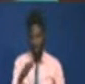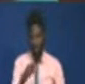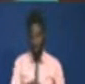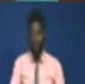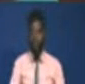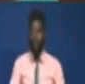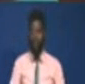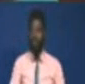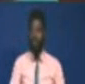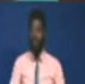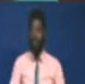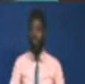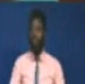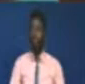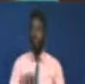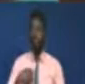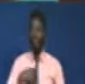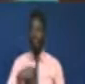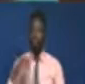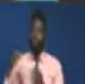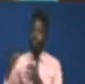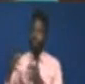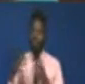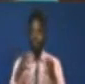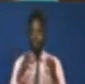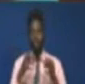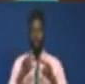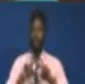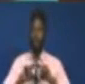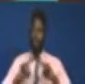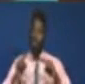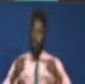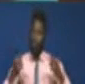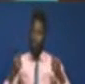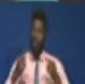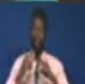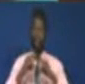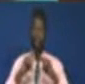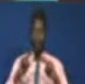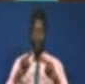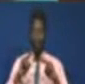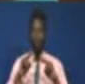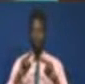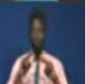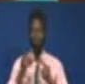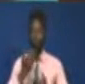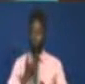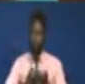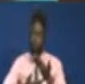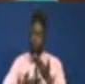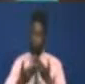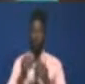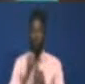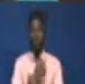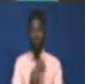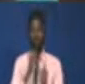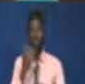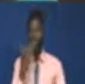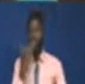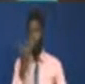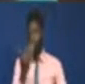we were on different sides, but we related well, and I want to say thank you. Your question was